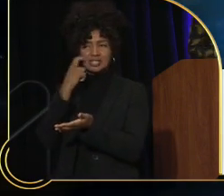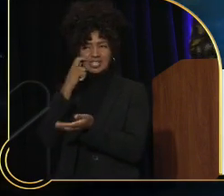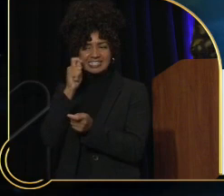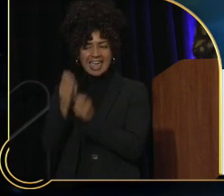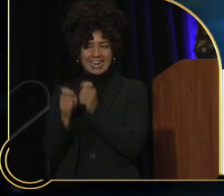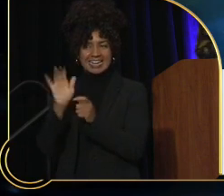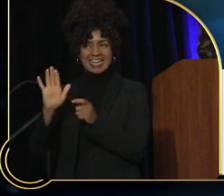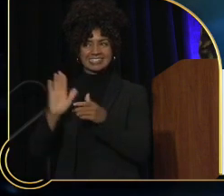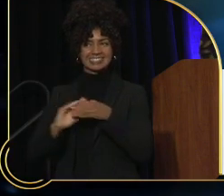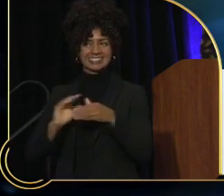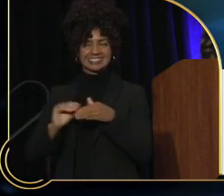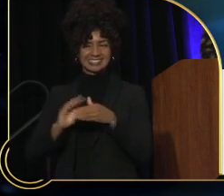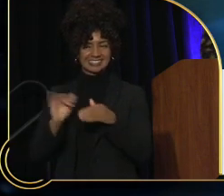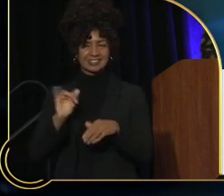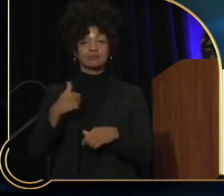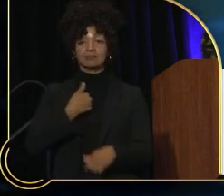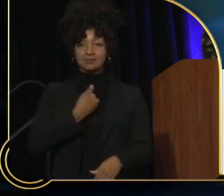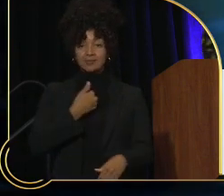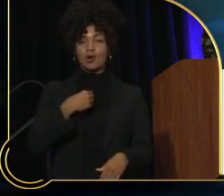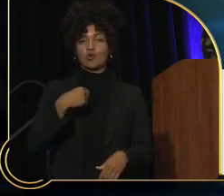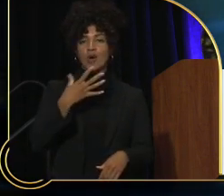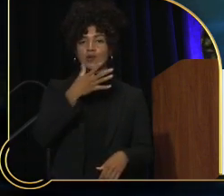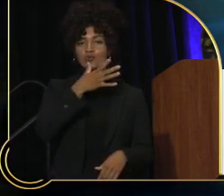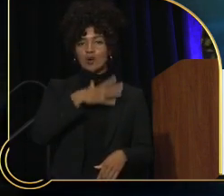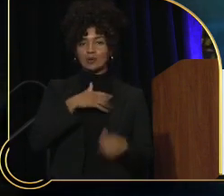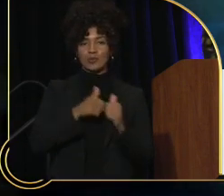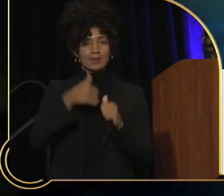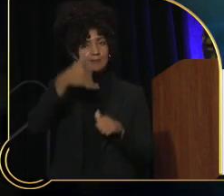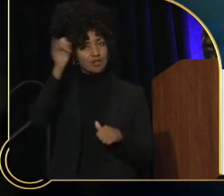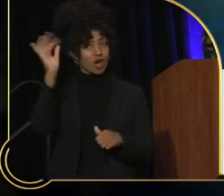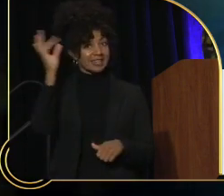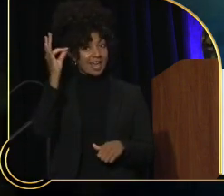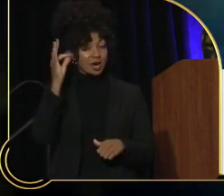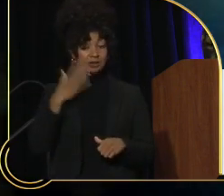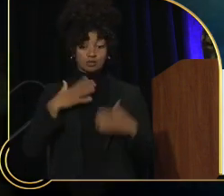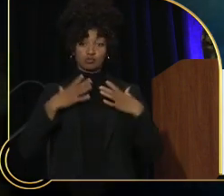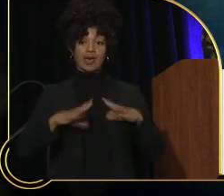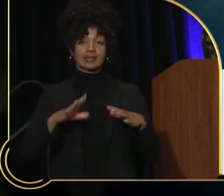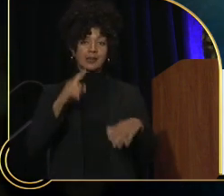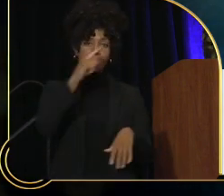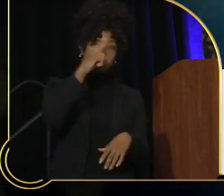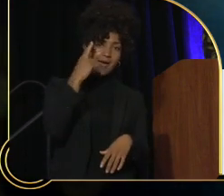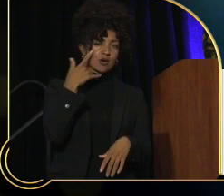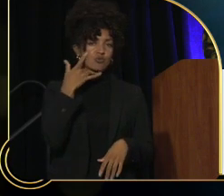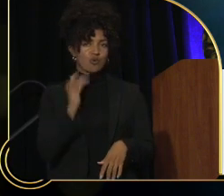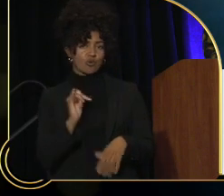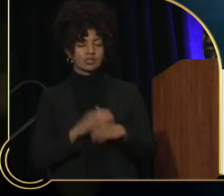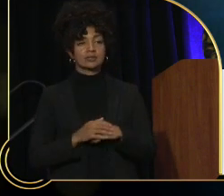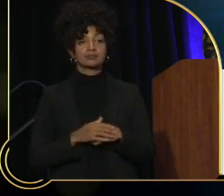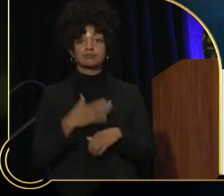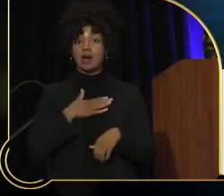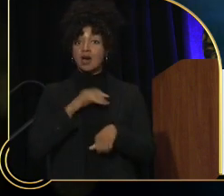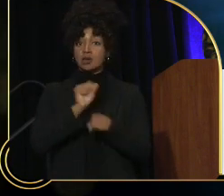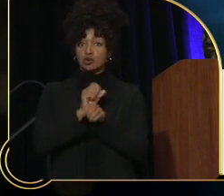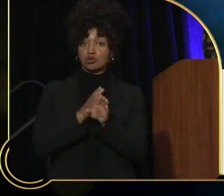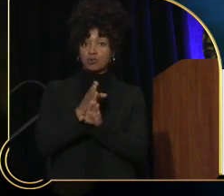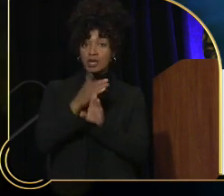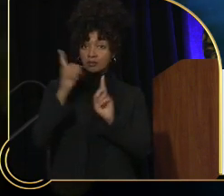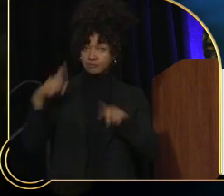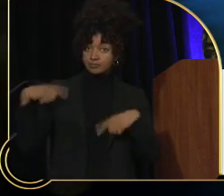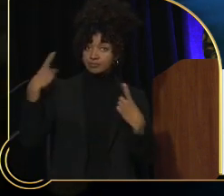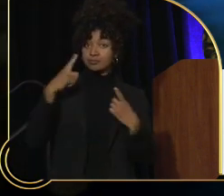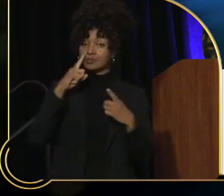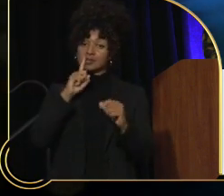I'm a white woman with blonde hair wearing a black and gold dress. Now, my career has been dedicated to disability